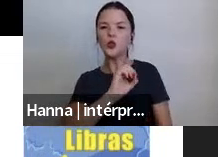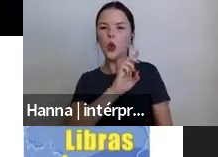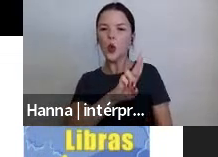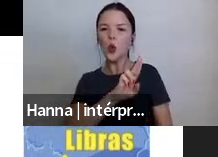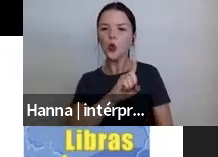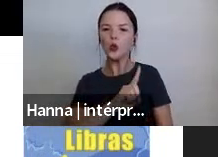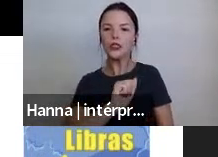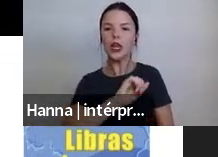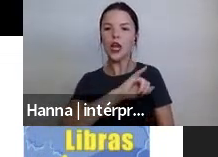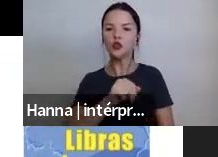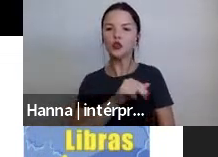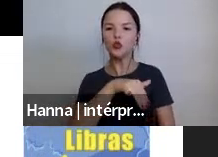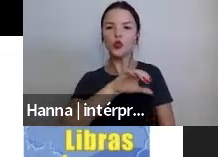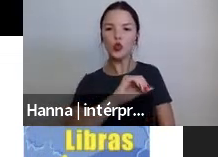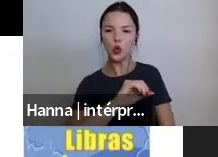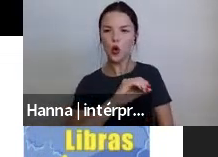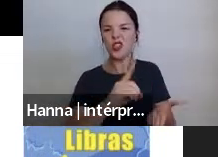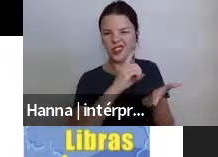dissertation defended in